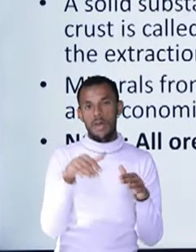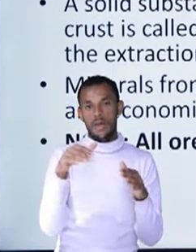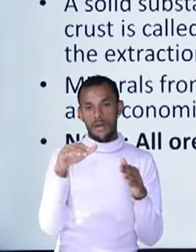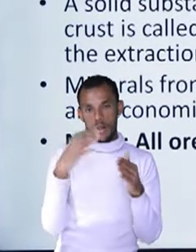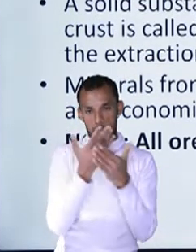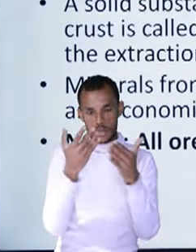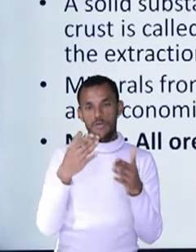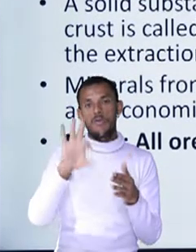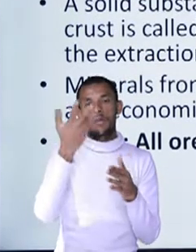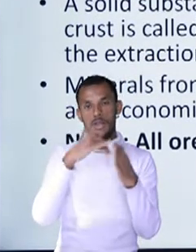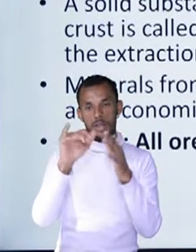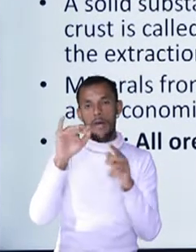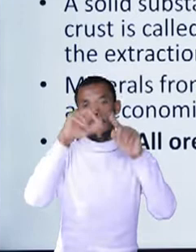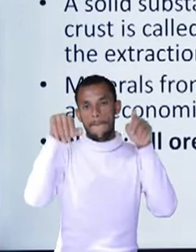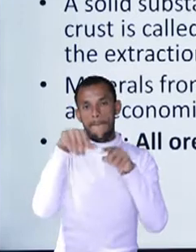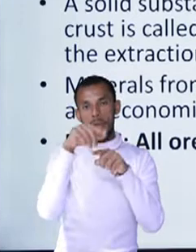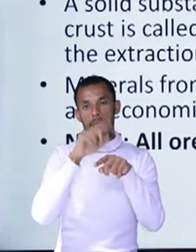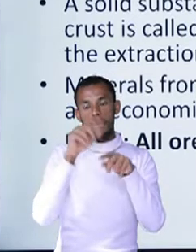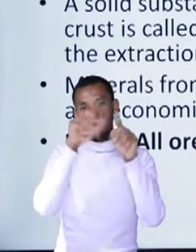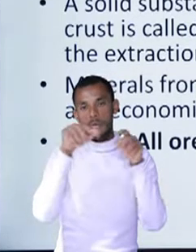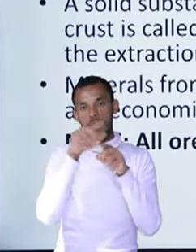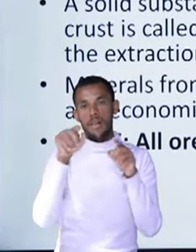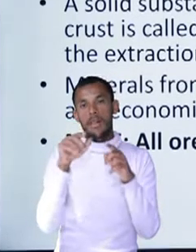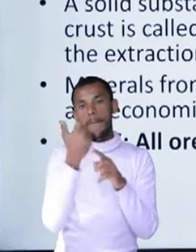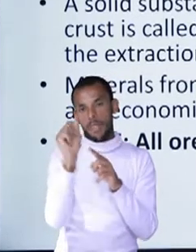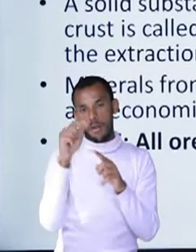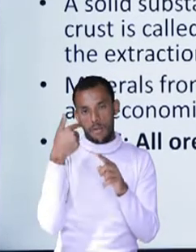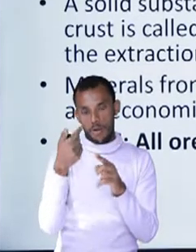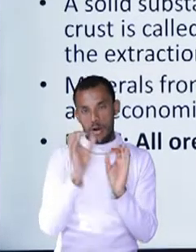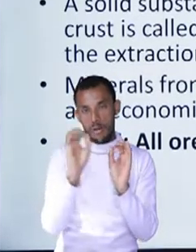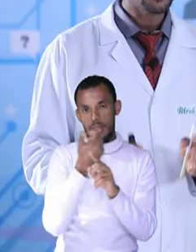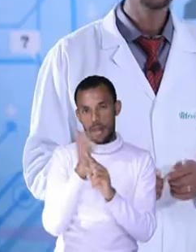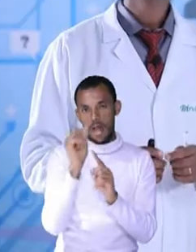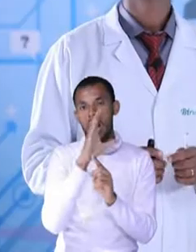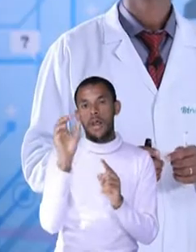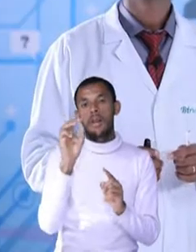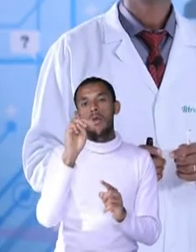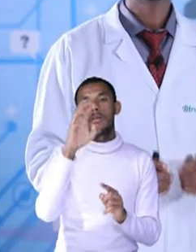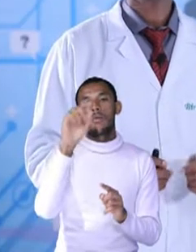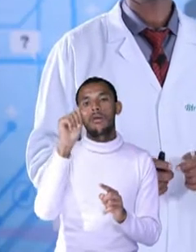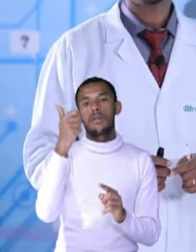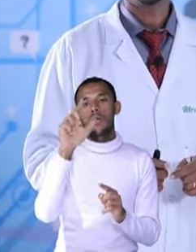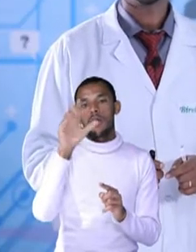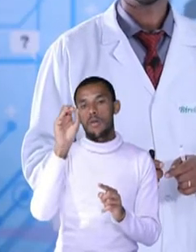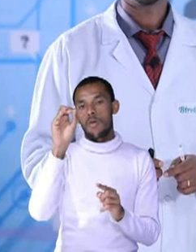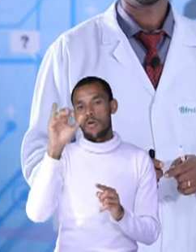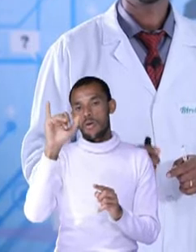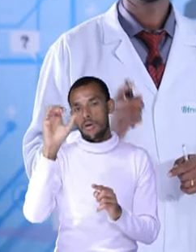the periodic table classified as metal, non-metal, and